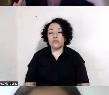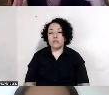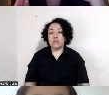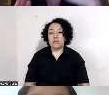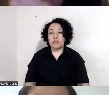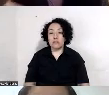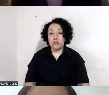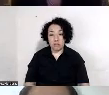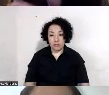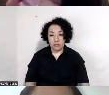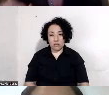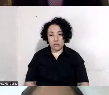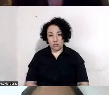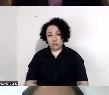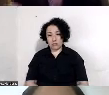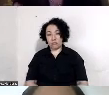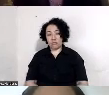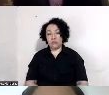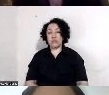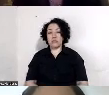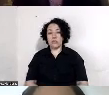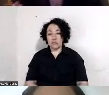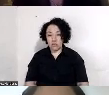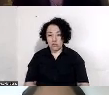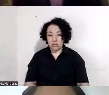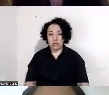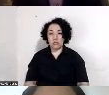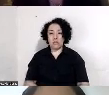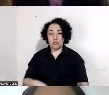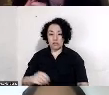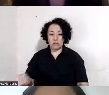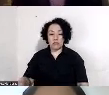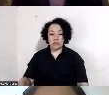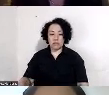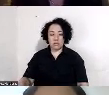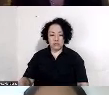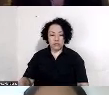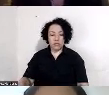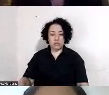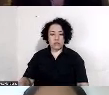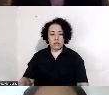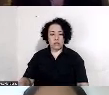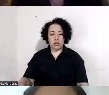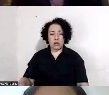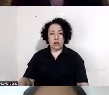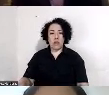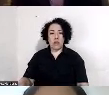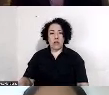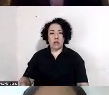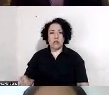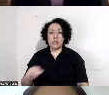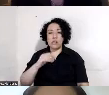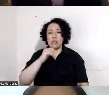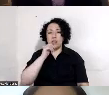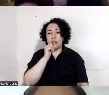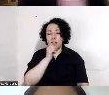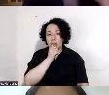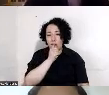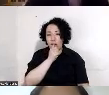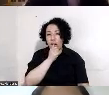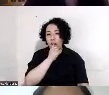had an incredible focus when they needed it. In fact, their focus often is what made them